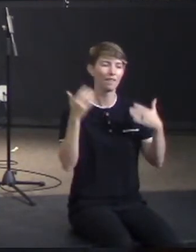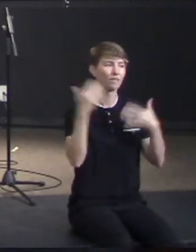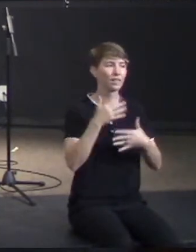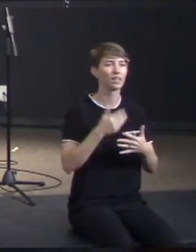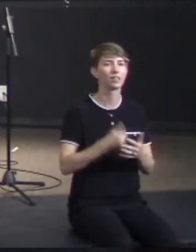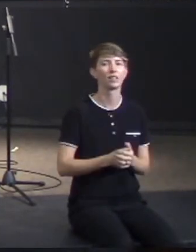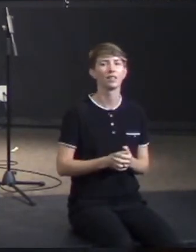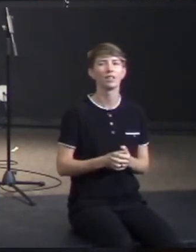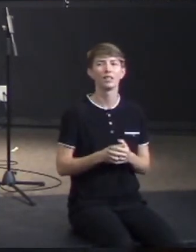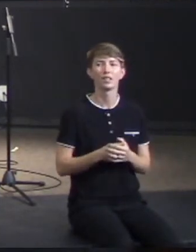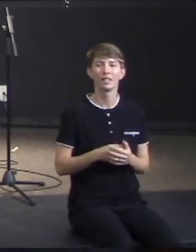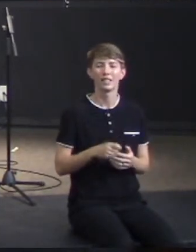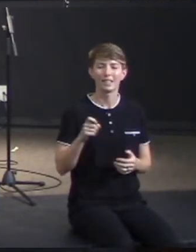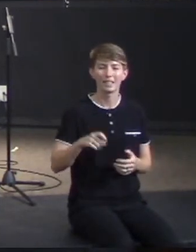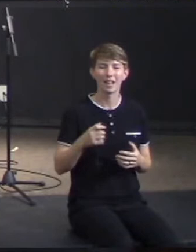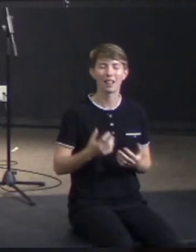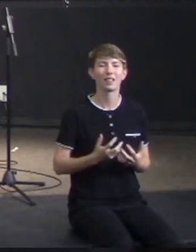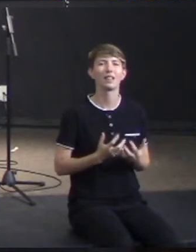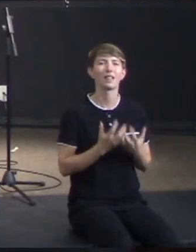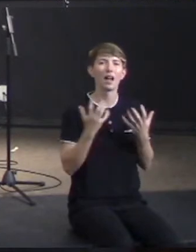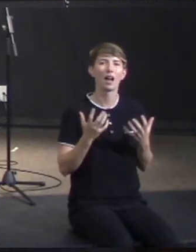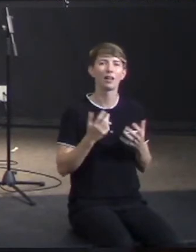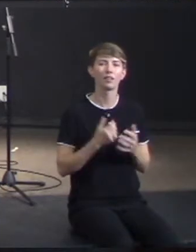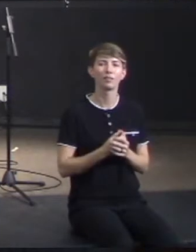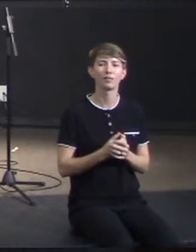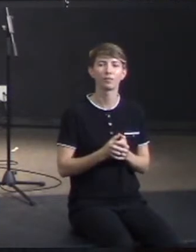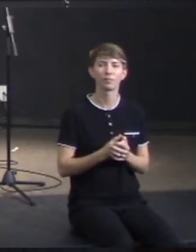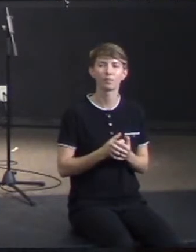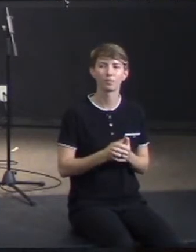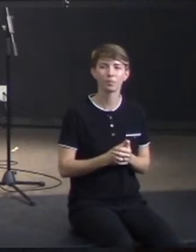something, not in his language, you know,